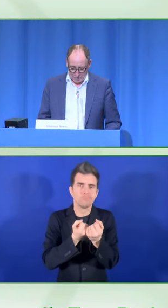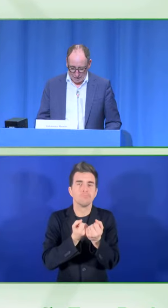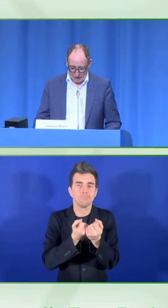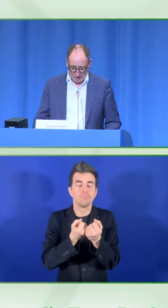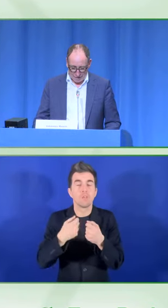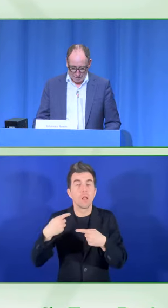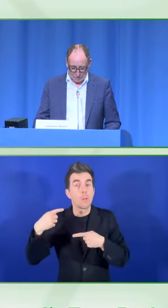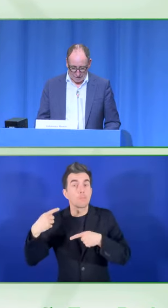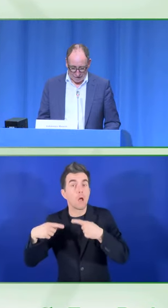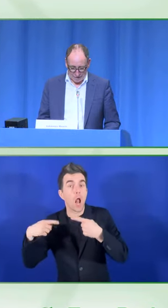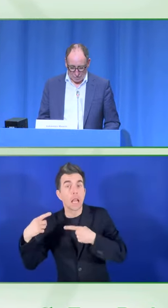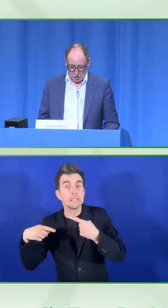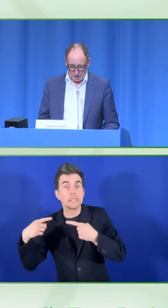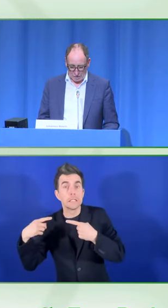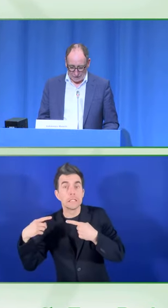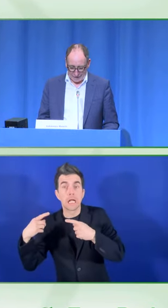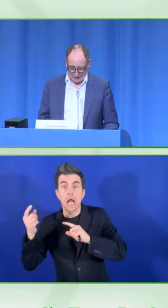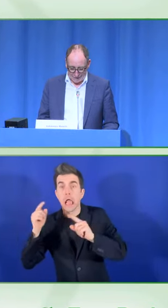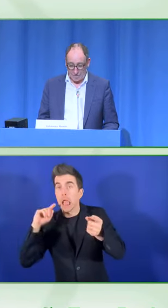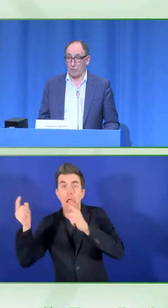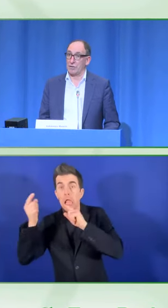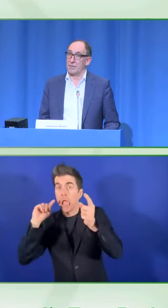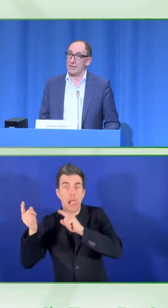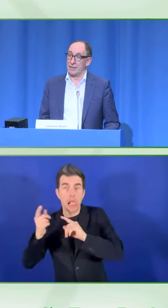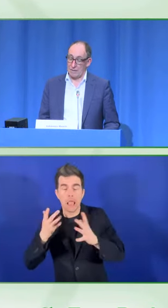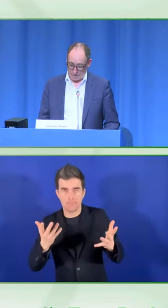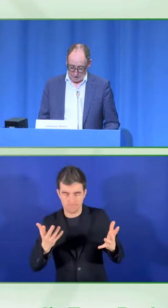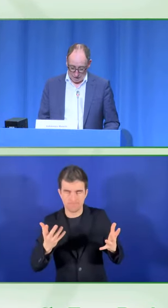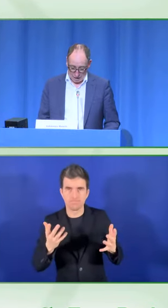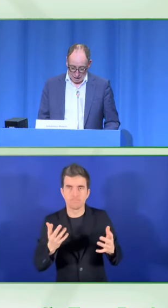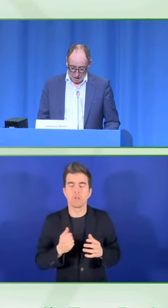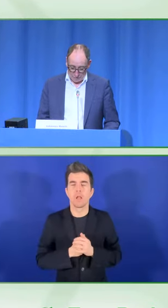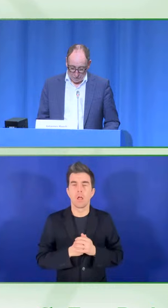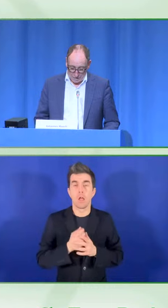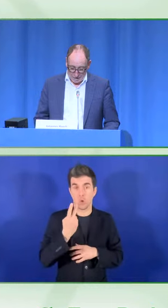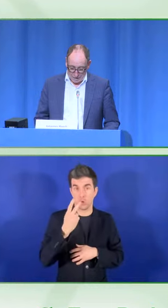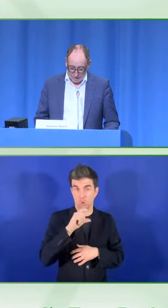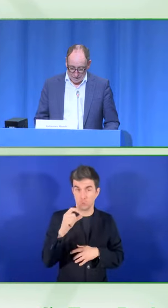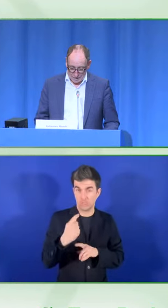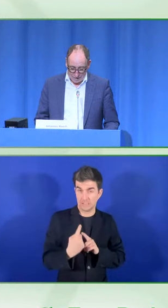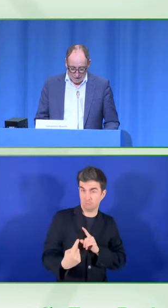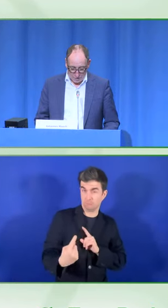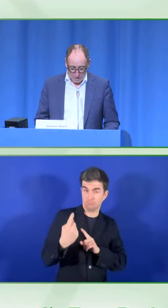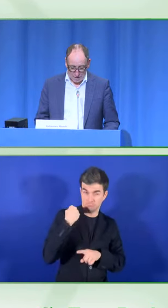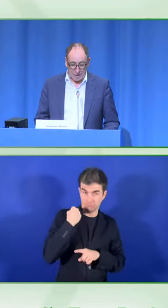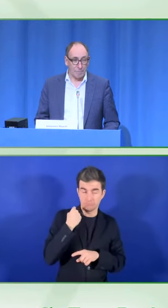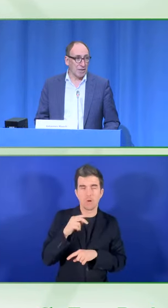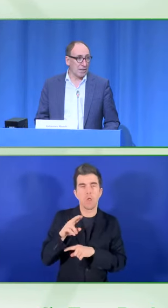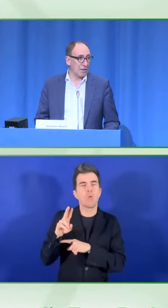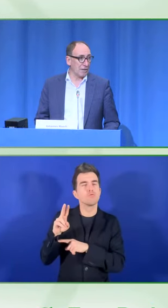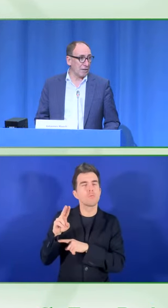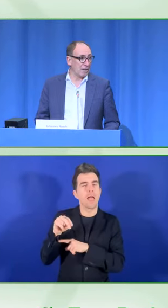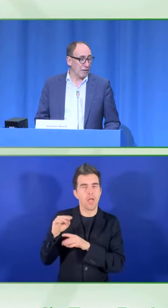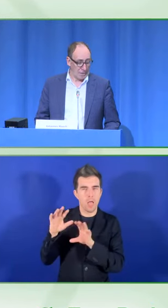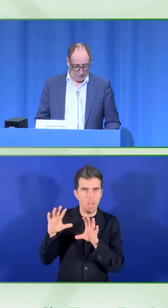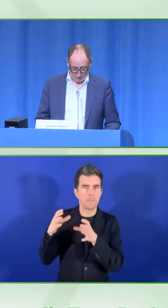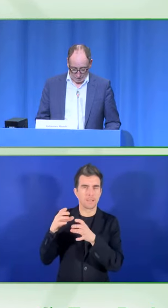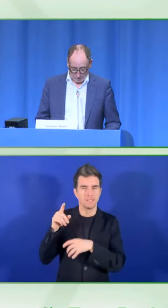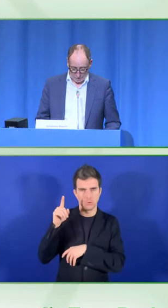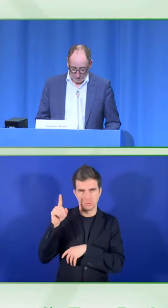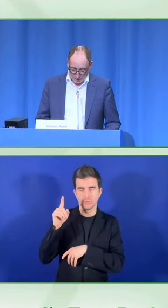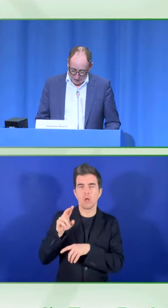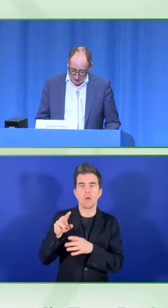society regardless of their social or health circumstances. For me, this includes in particular